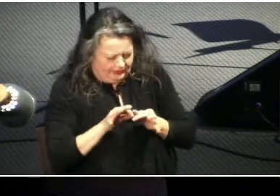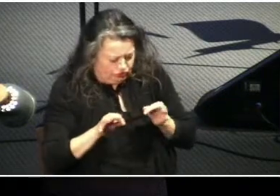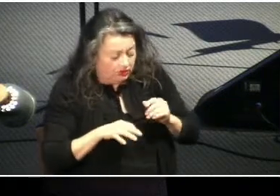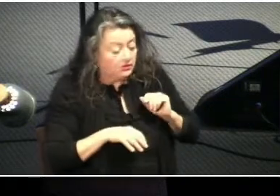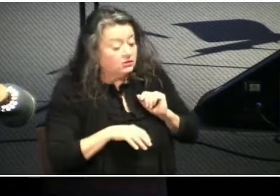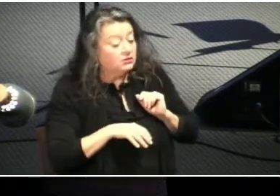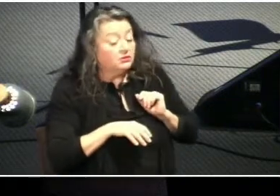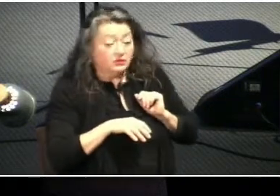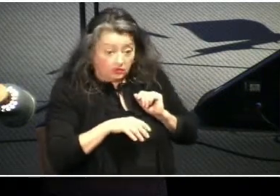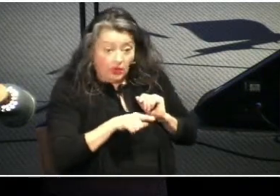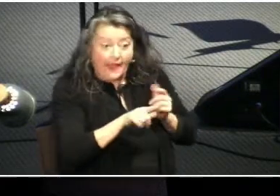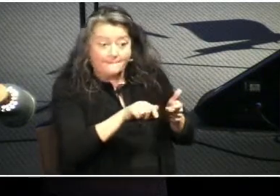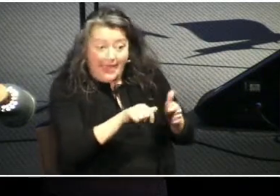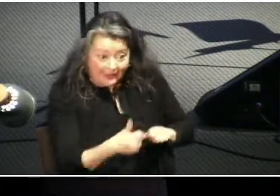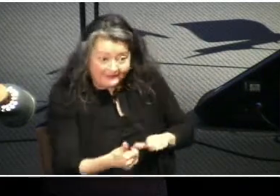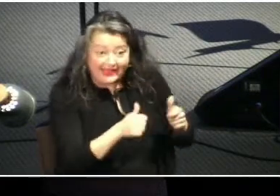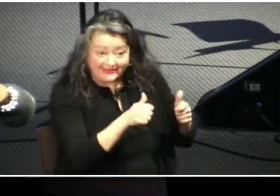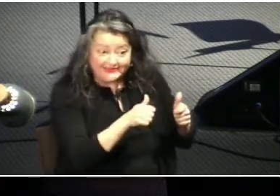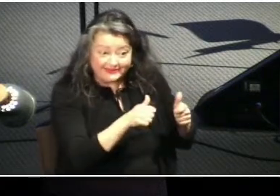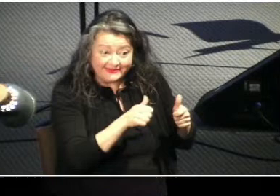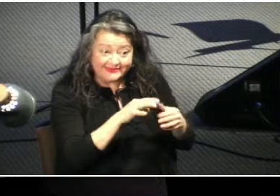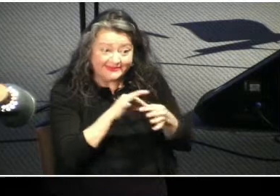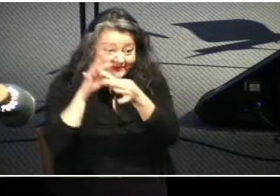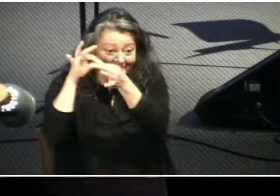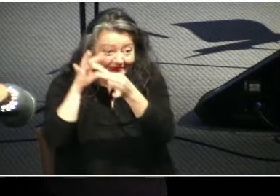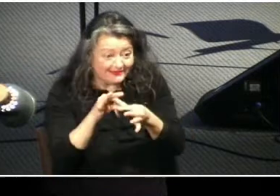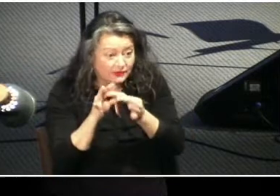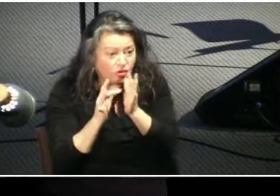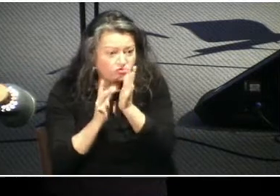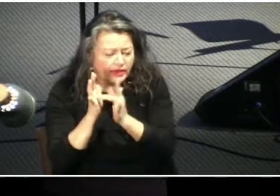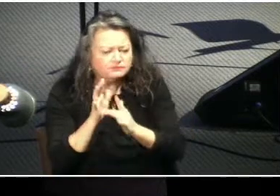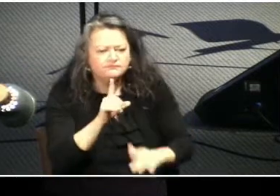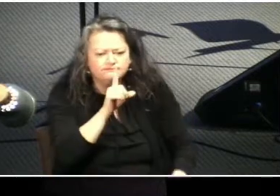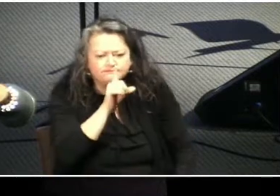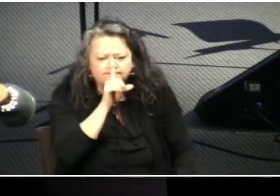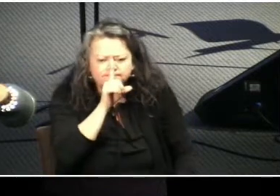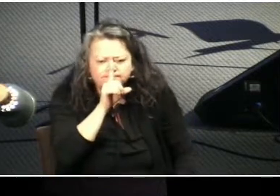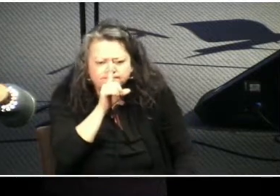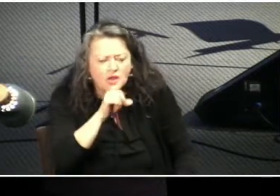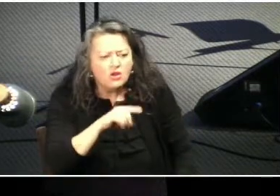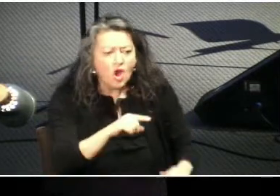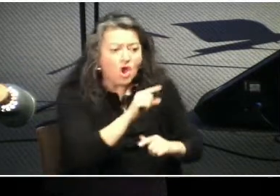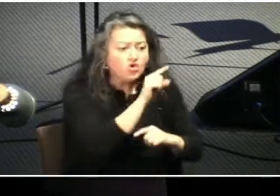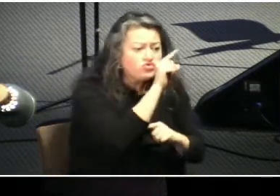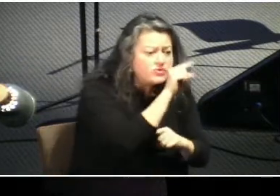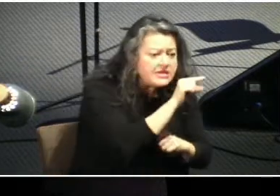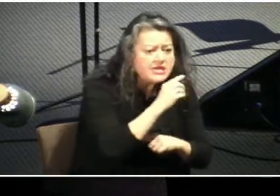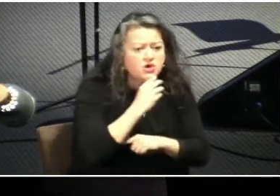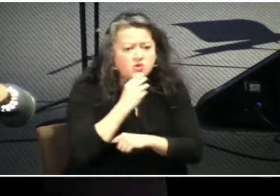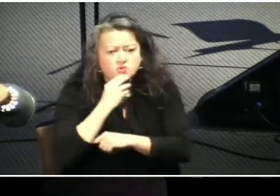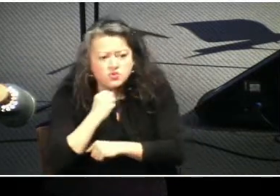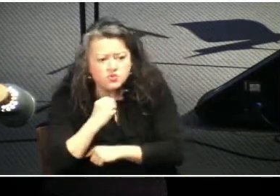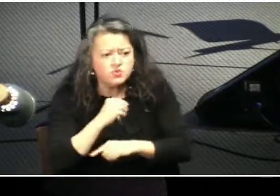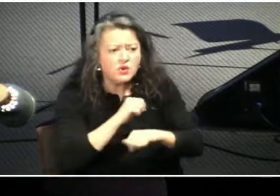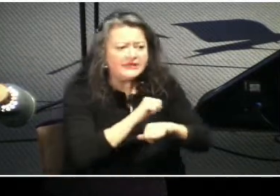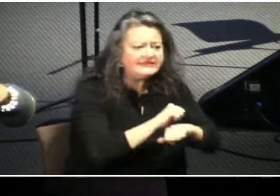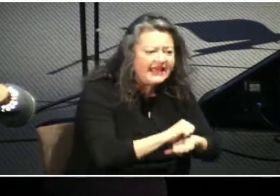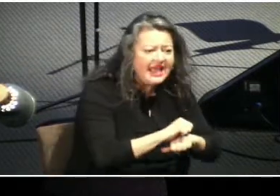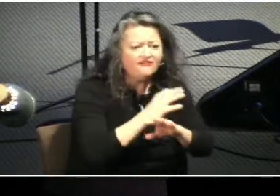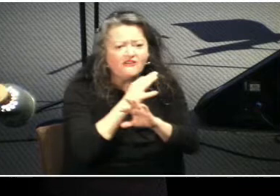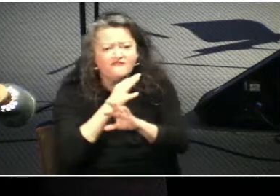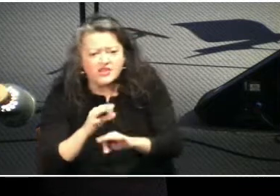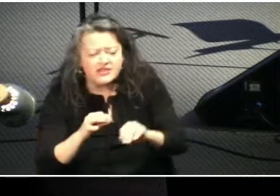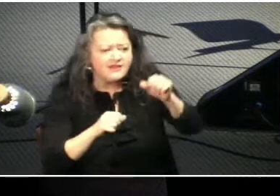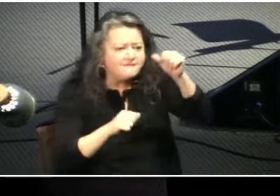on christ there is neither jew nor greek there is neither slave nor free there is neither male nor female for you are